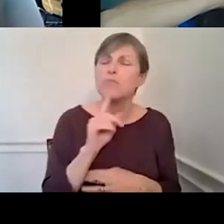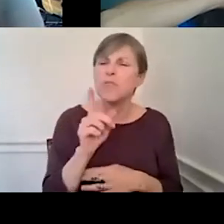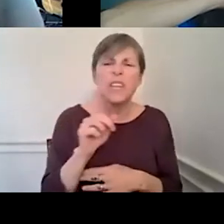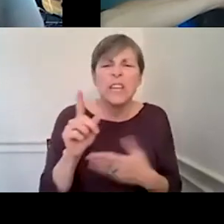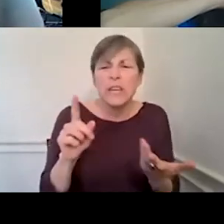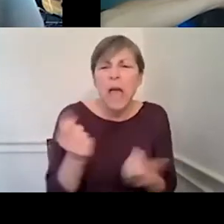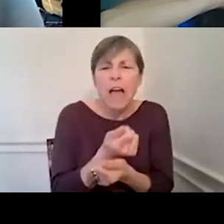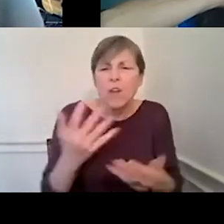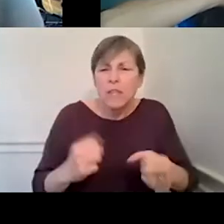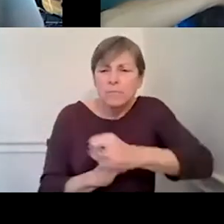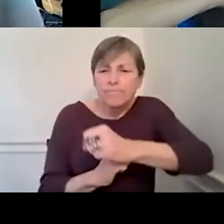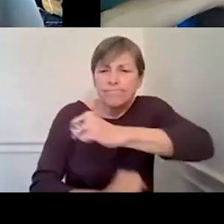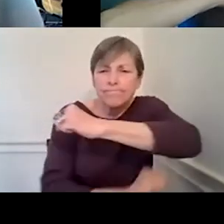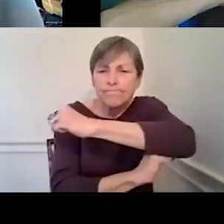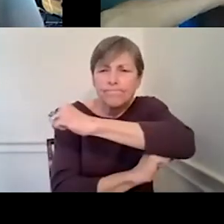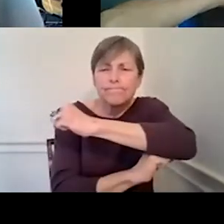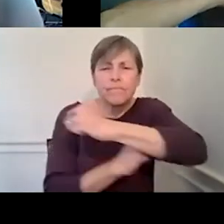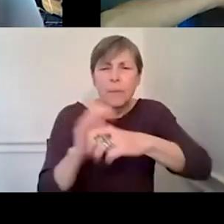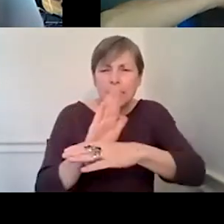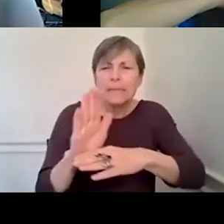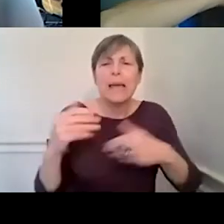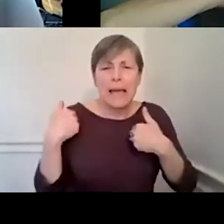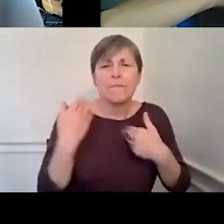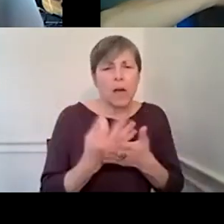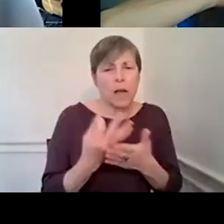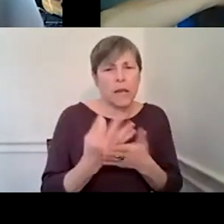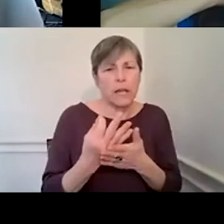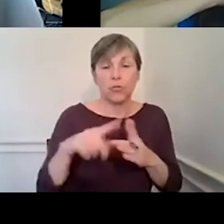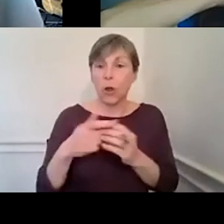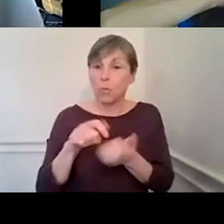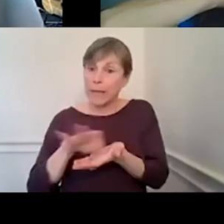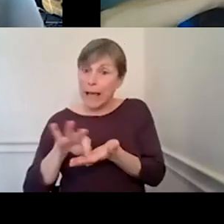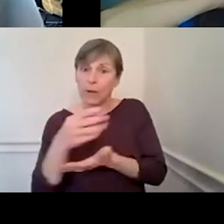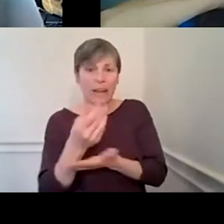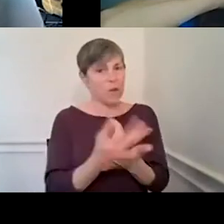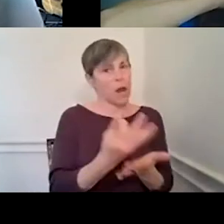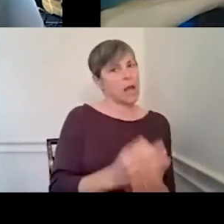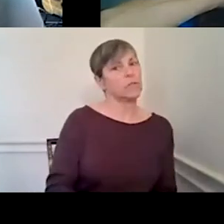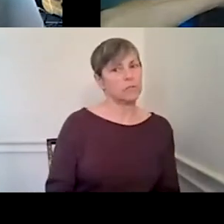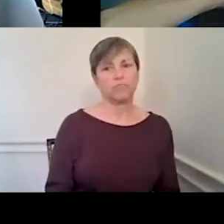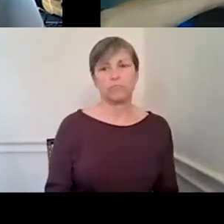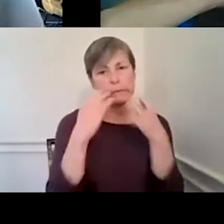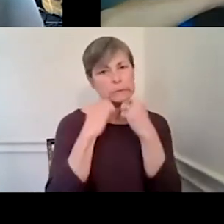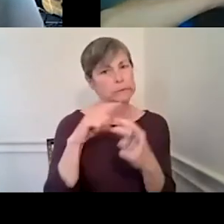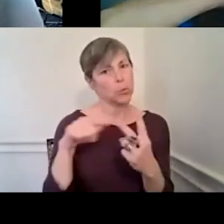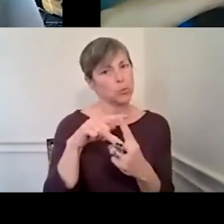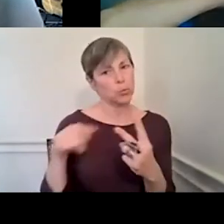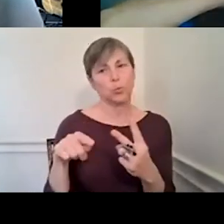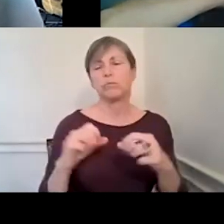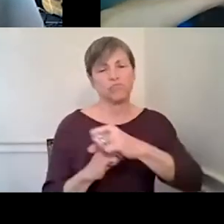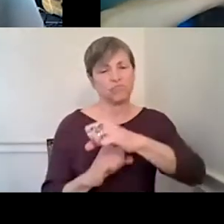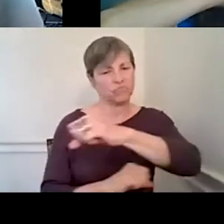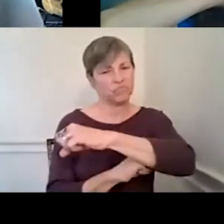anything business, starting with basically accounting and finance. So I obviously added a little bit